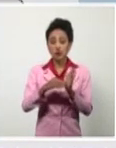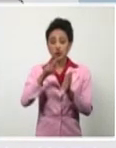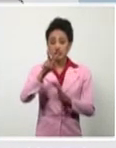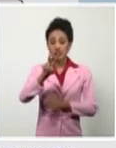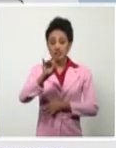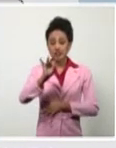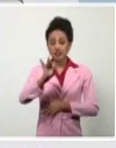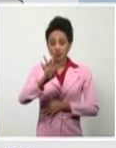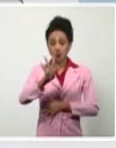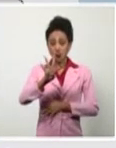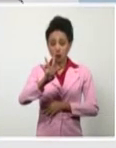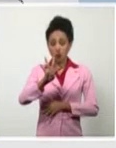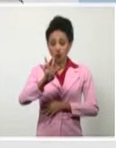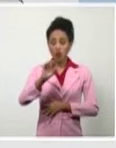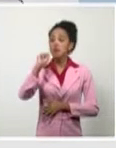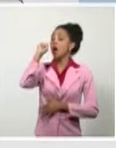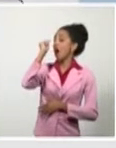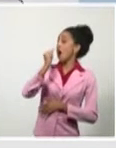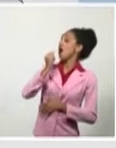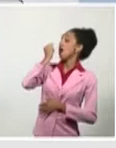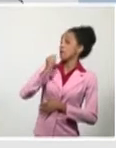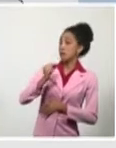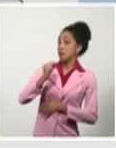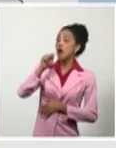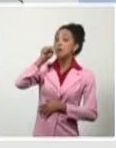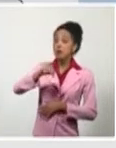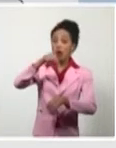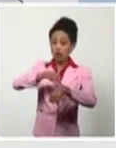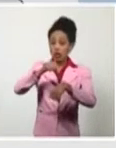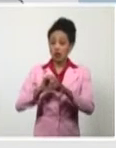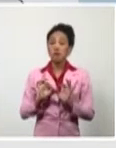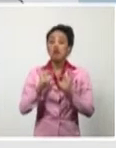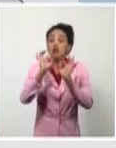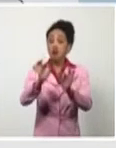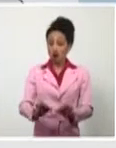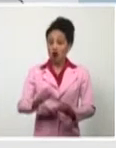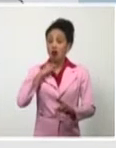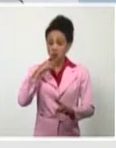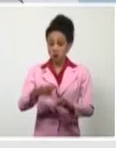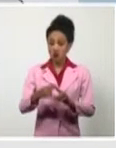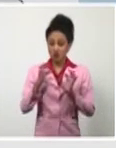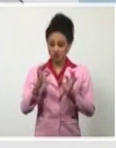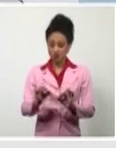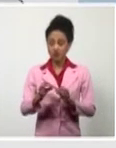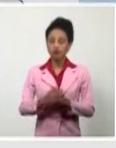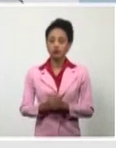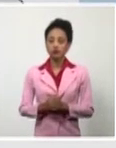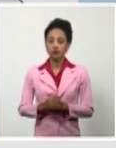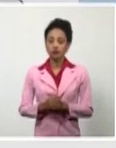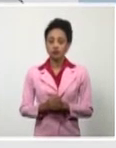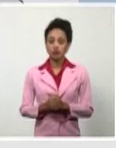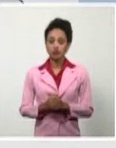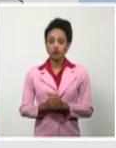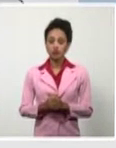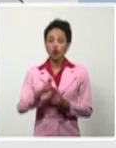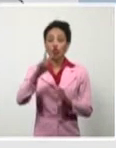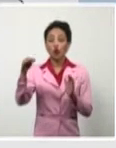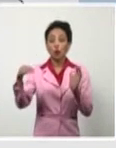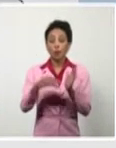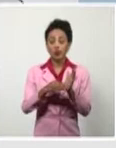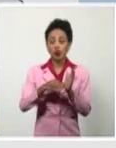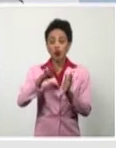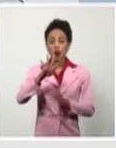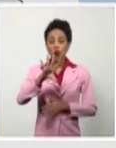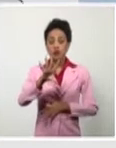105,274 tests of real-time PCRs, and 2,045 people have been diagnosed with